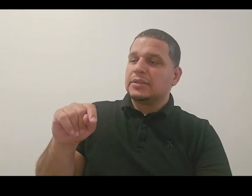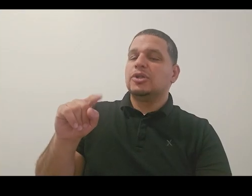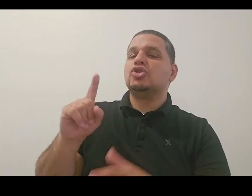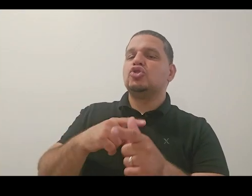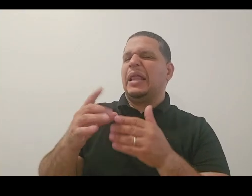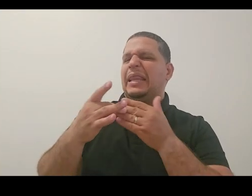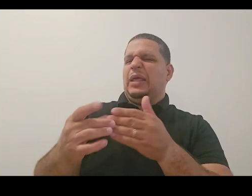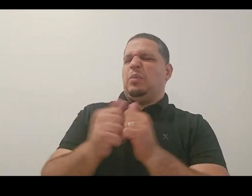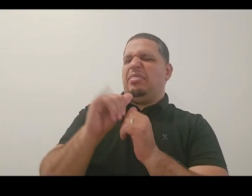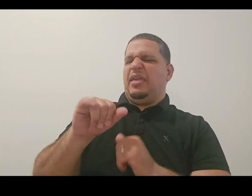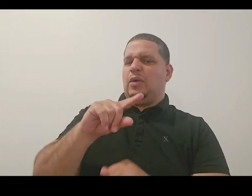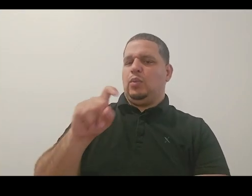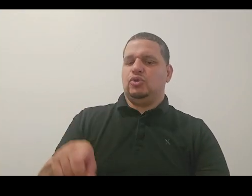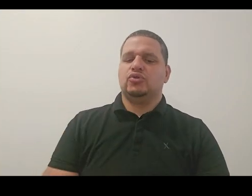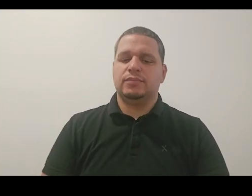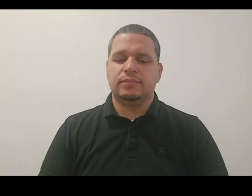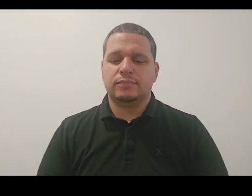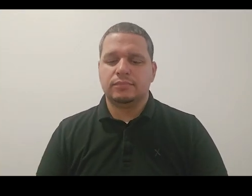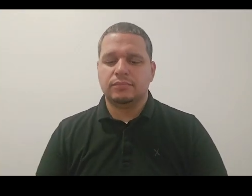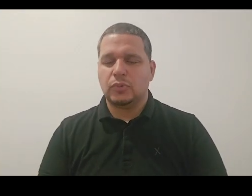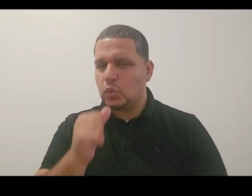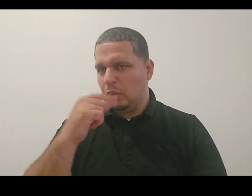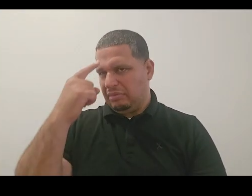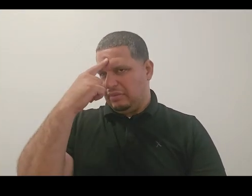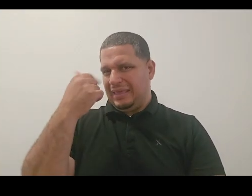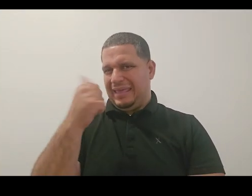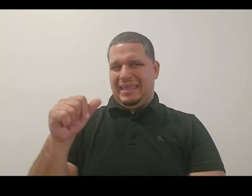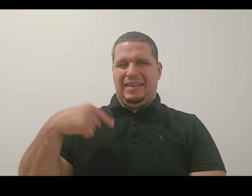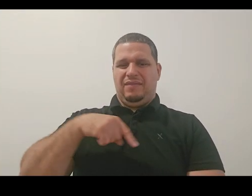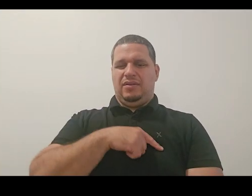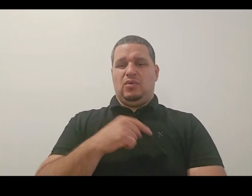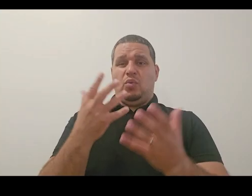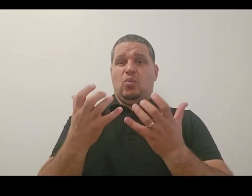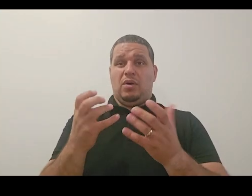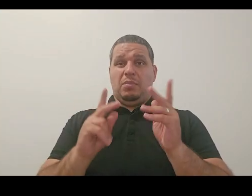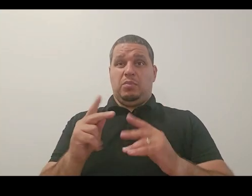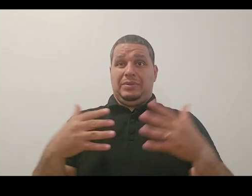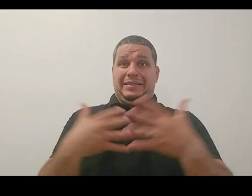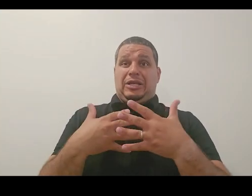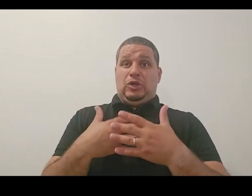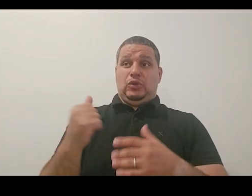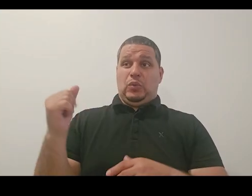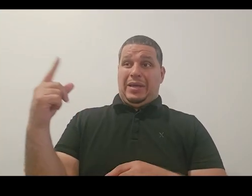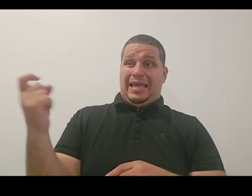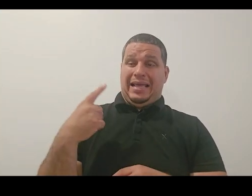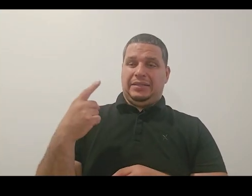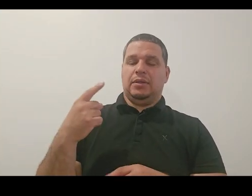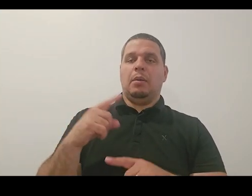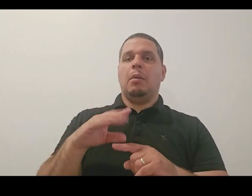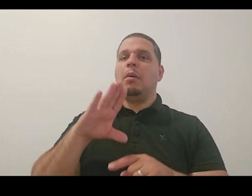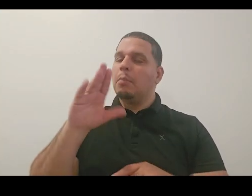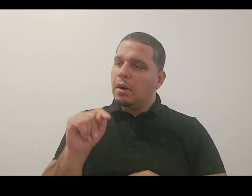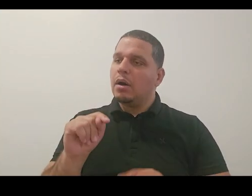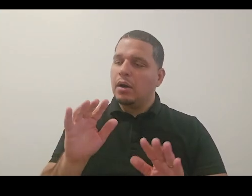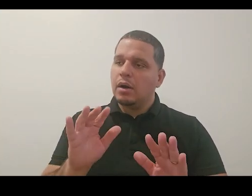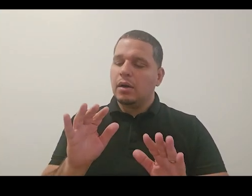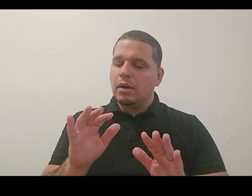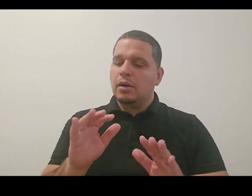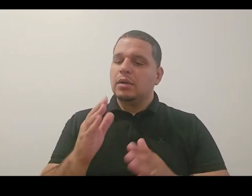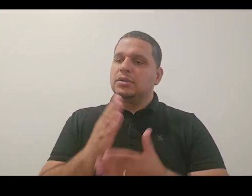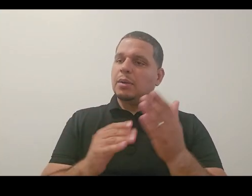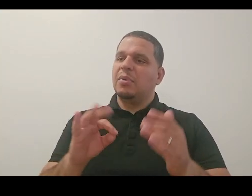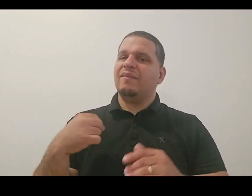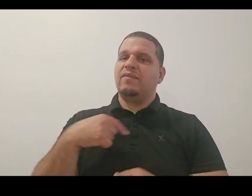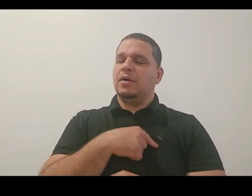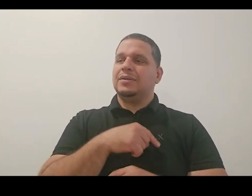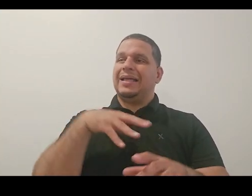who firsthand needs it. Just please lead with that. Um, I don't think any of us want people to be scared to ask